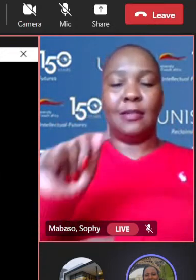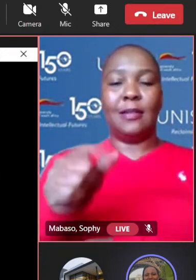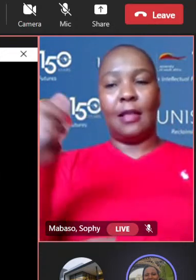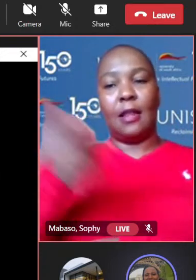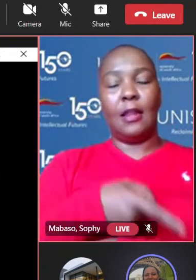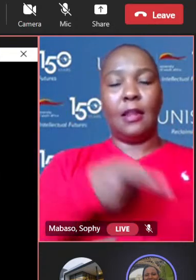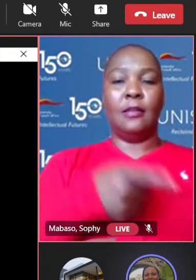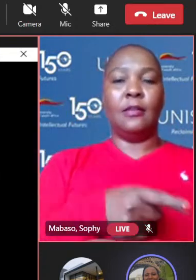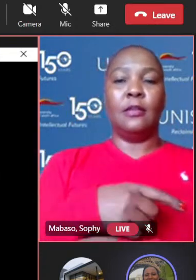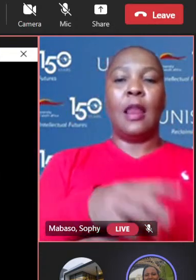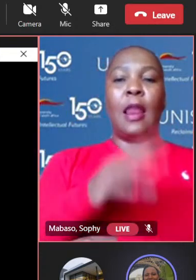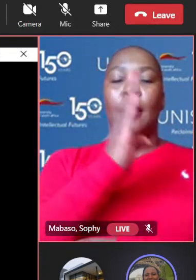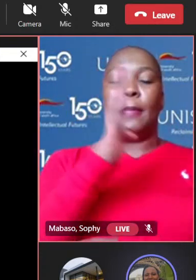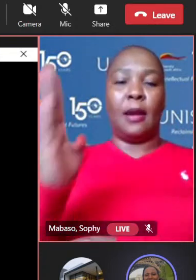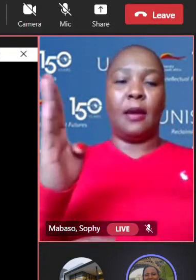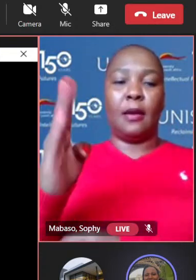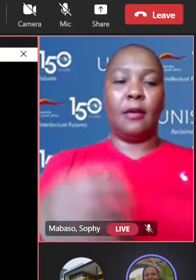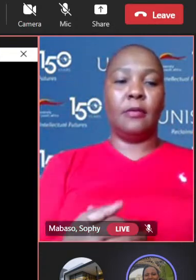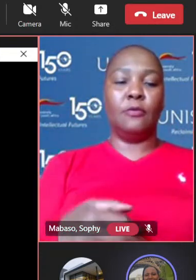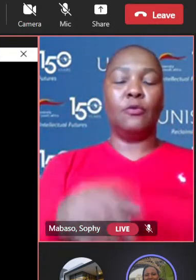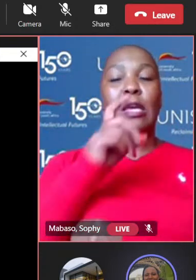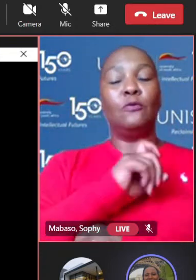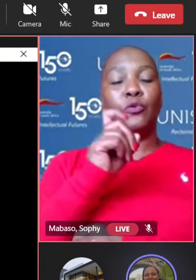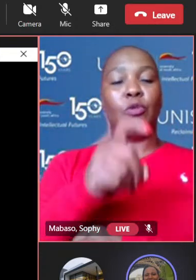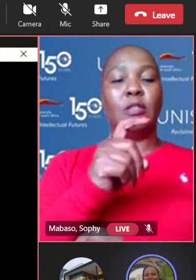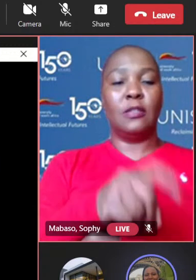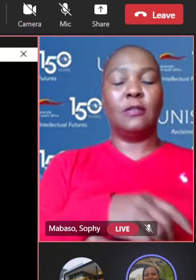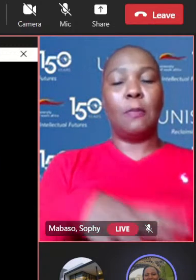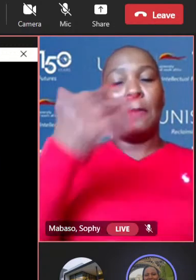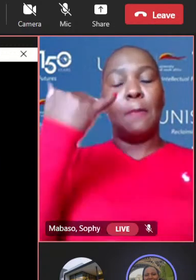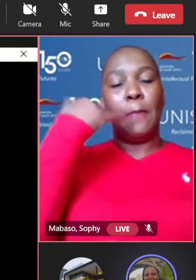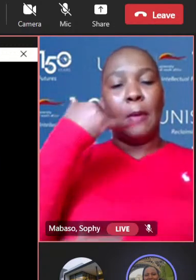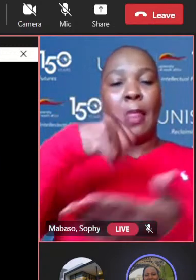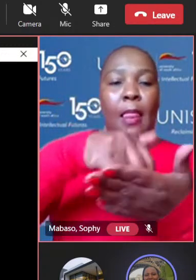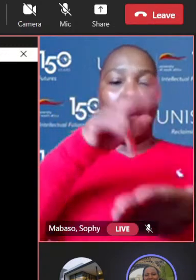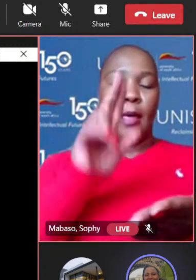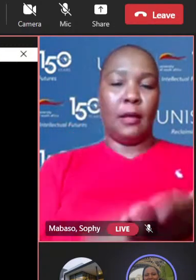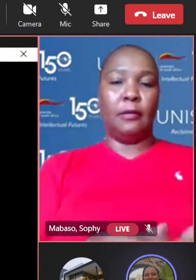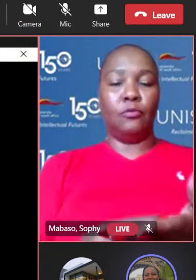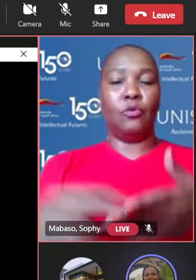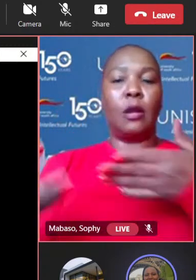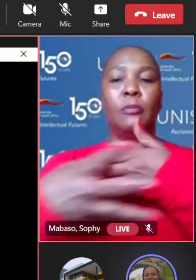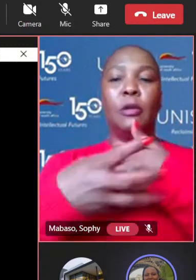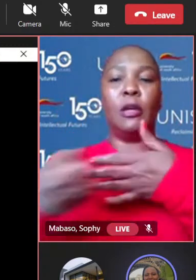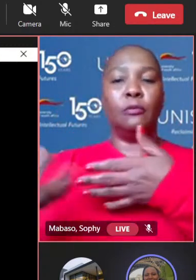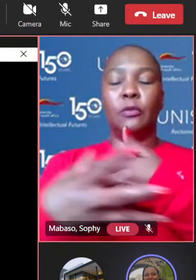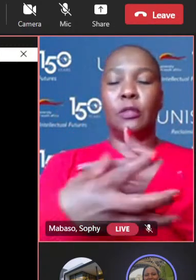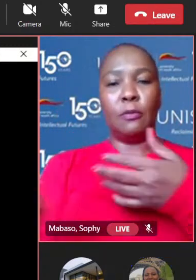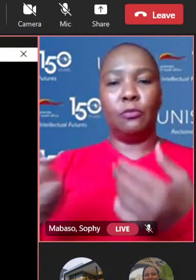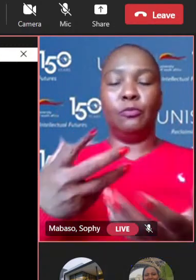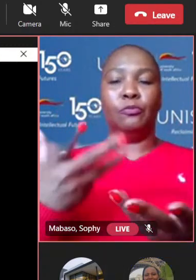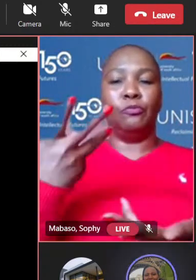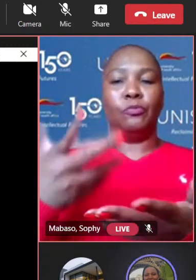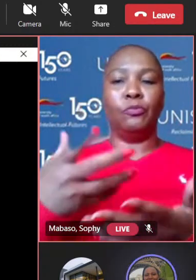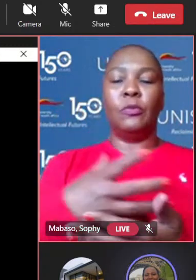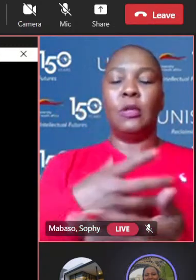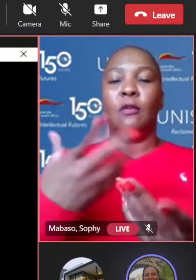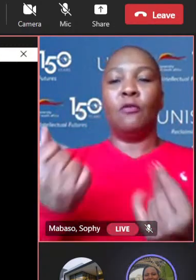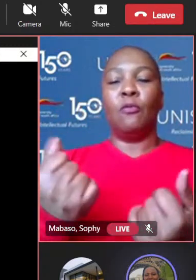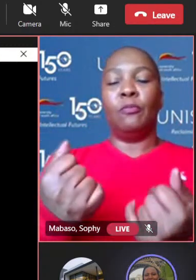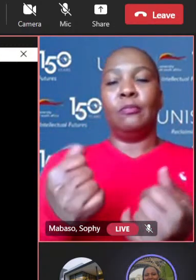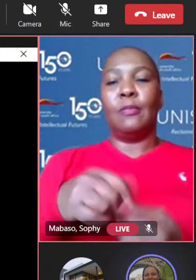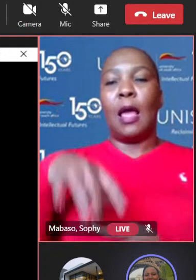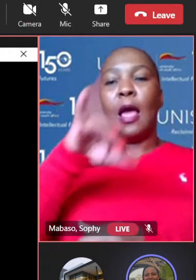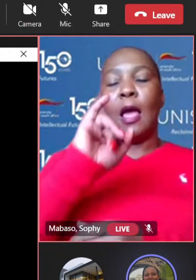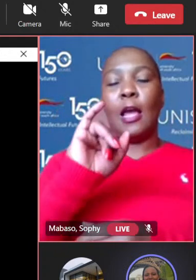www.unisa.ac.za/library. You can use the library mobile app, which is downloadable from the iStore or Google Play. You can also